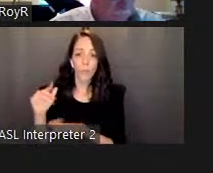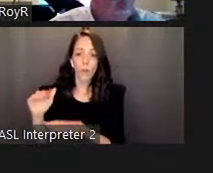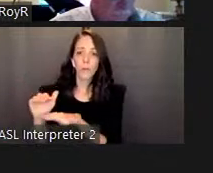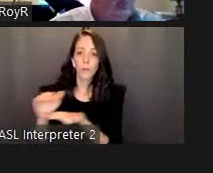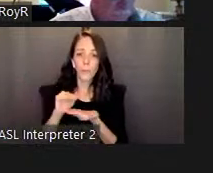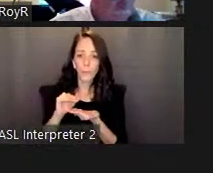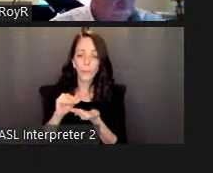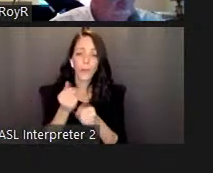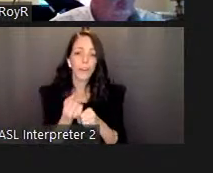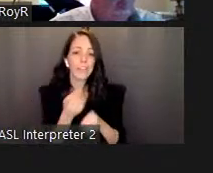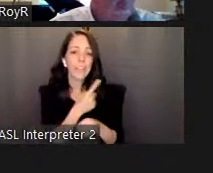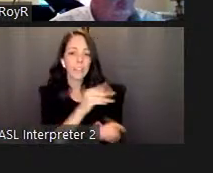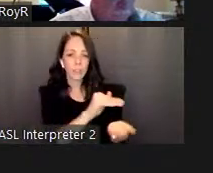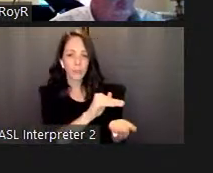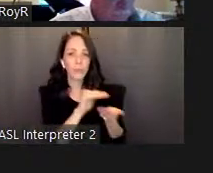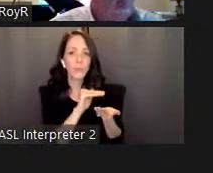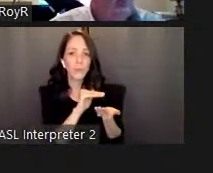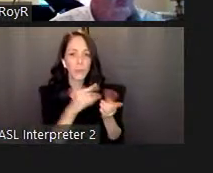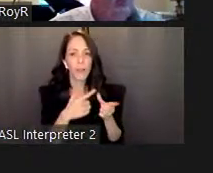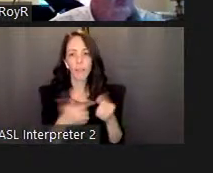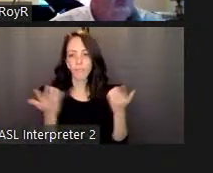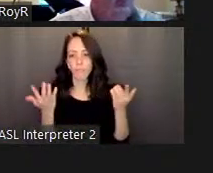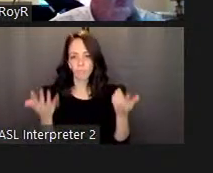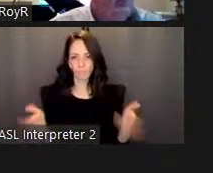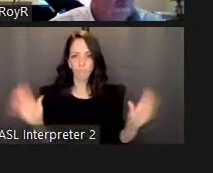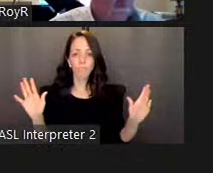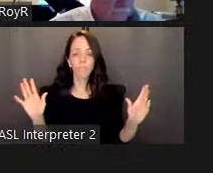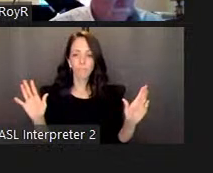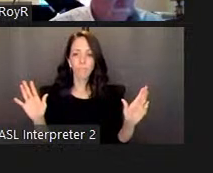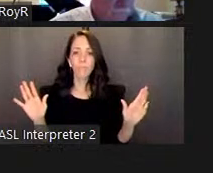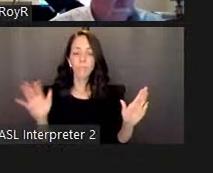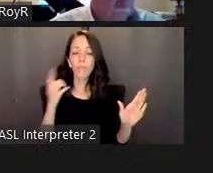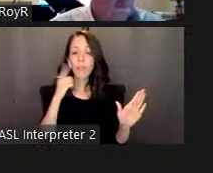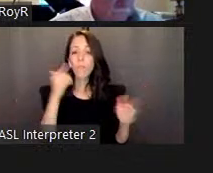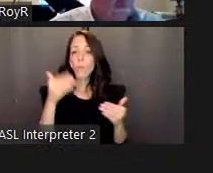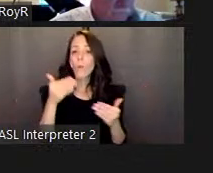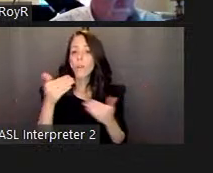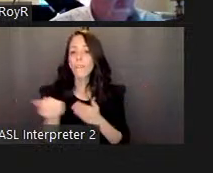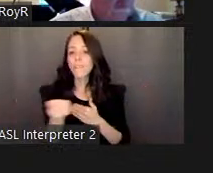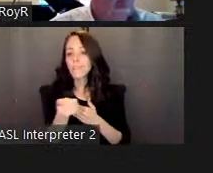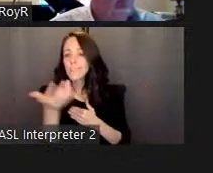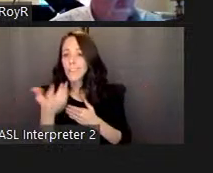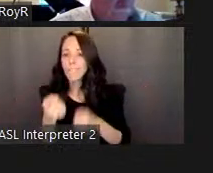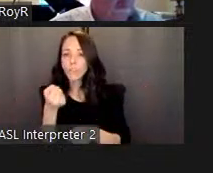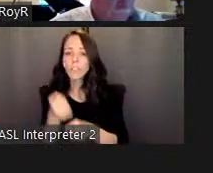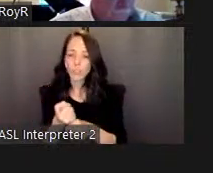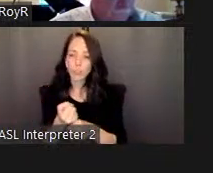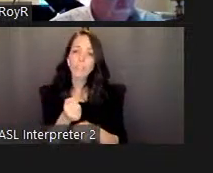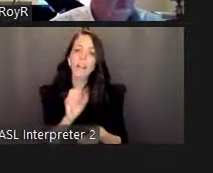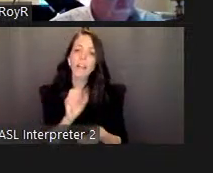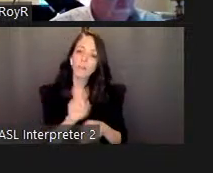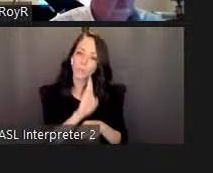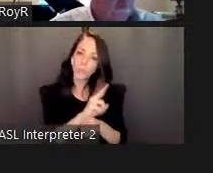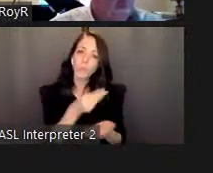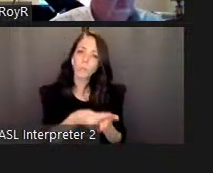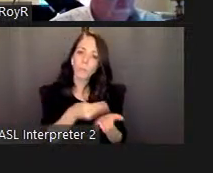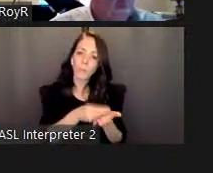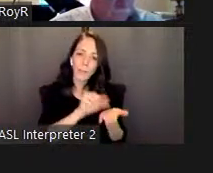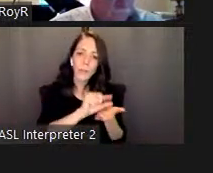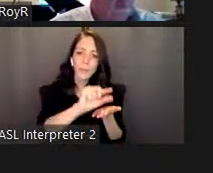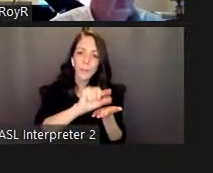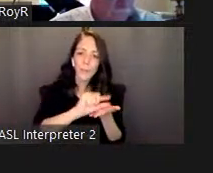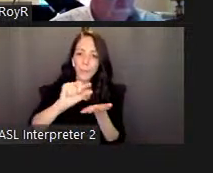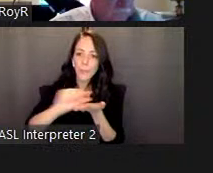able to spend that funding over the next several years for pandemic recovery. The first half of our funding was